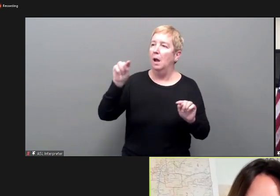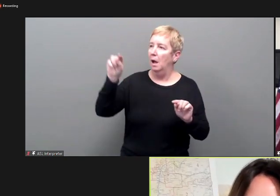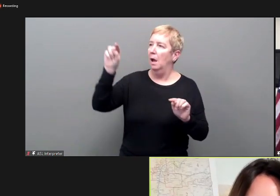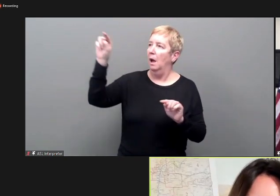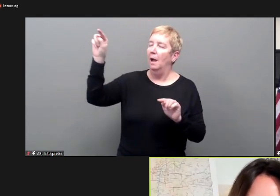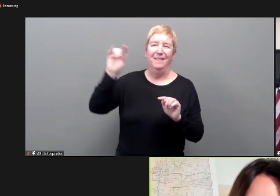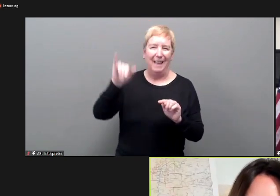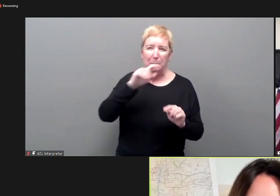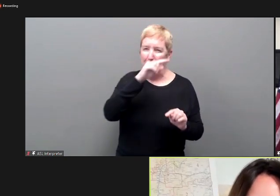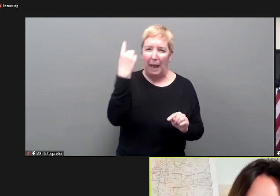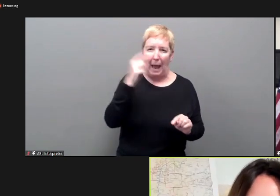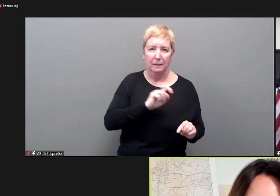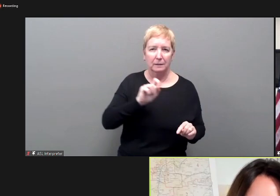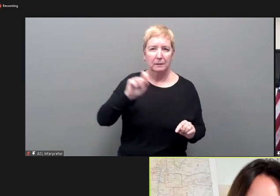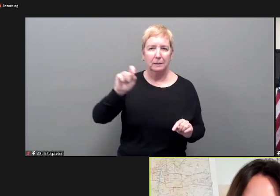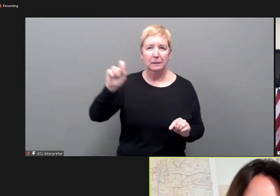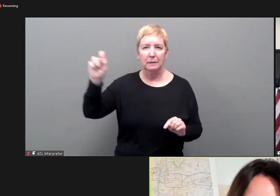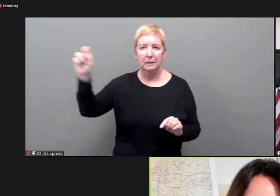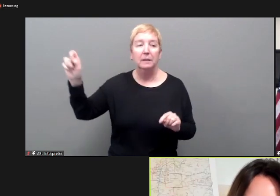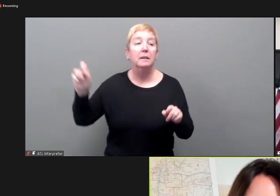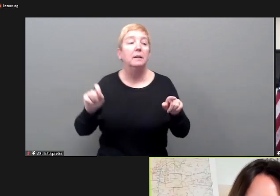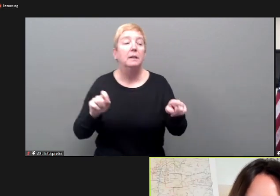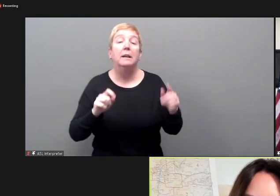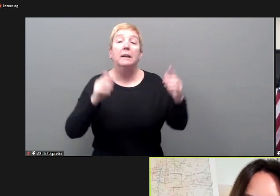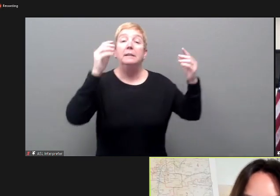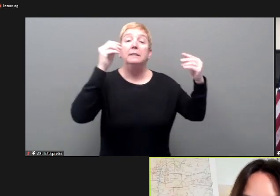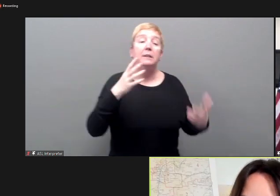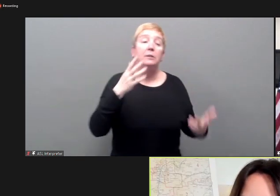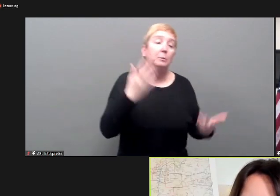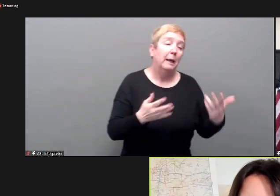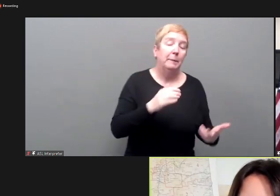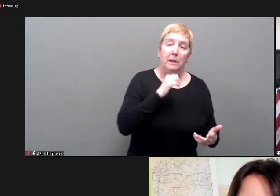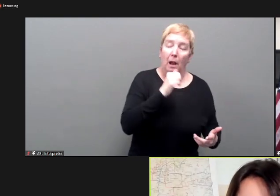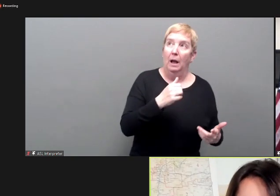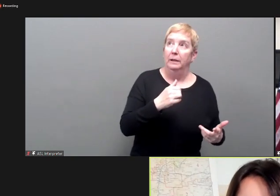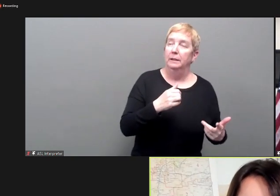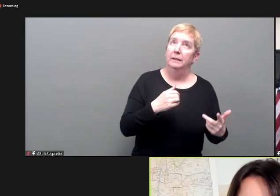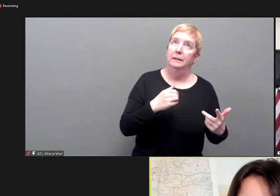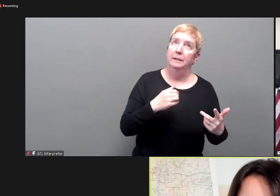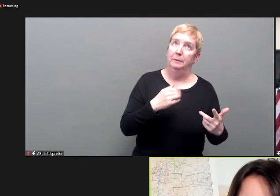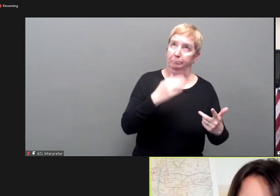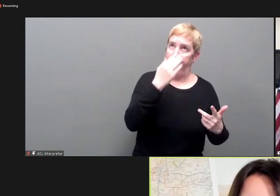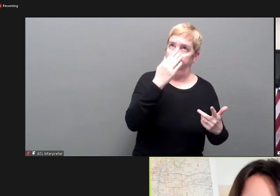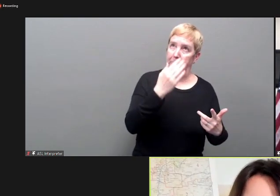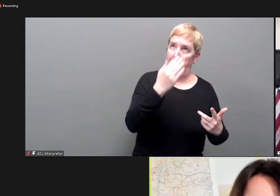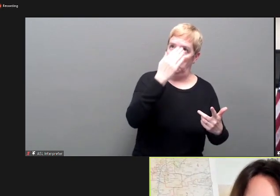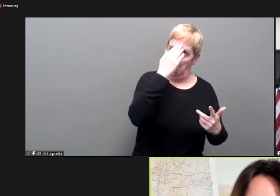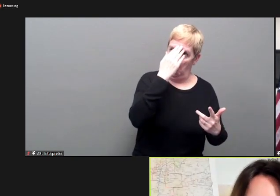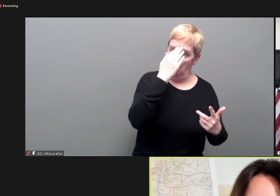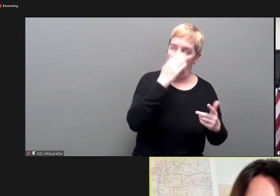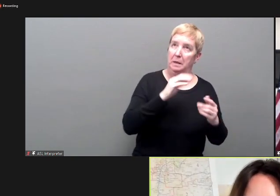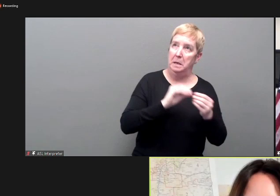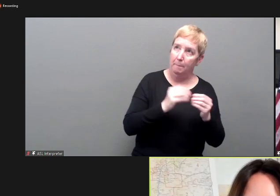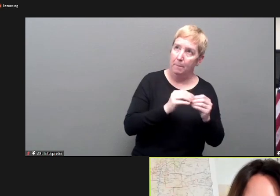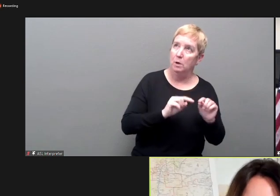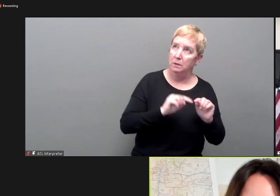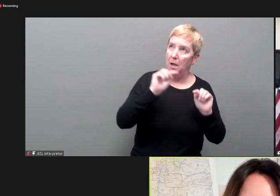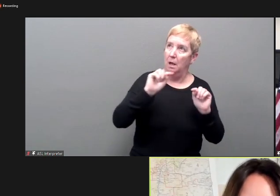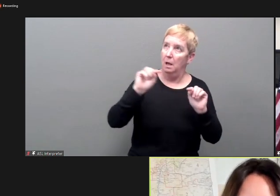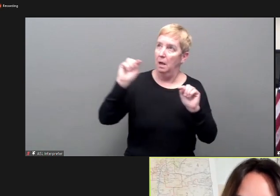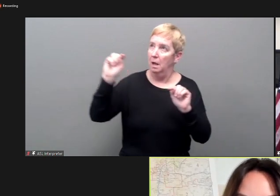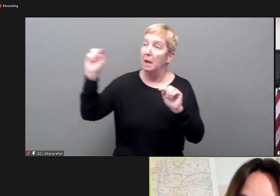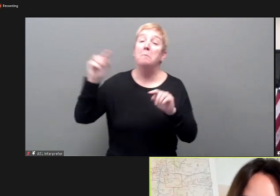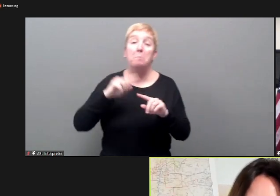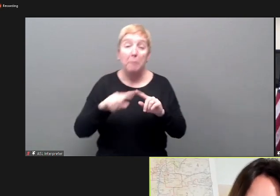good representation of what's happening in the positive cases, but what does happen is that Omicron